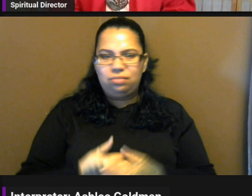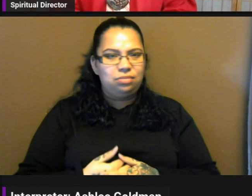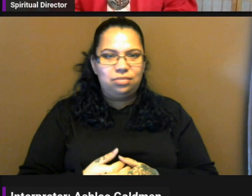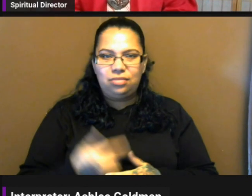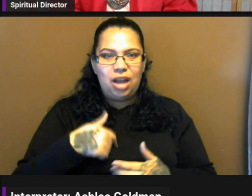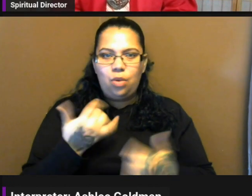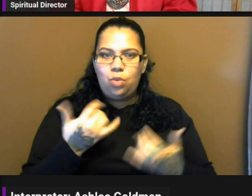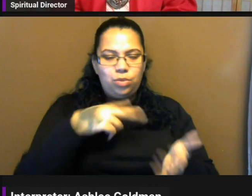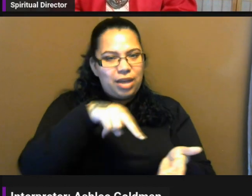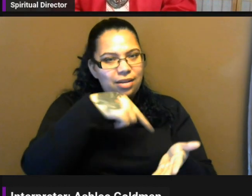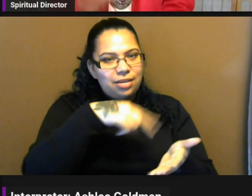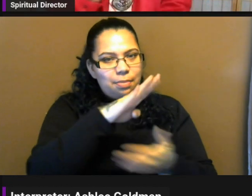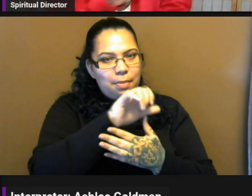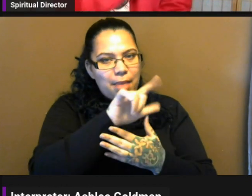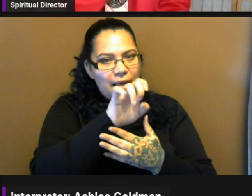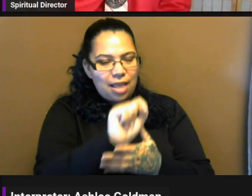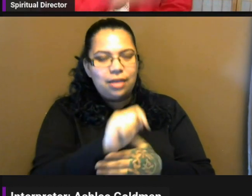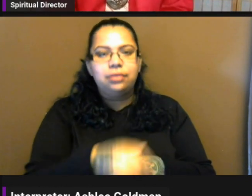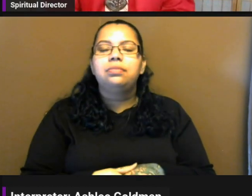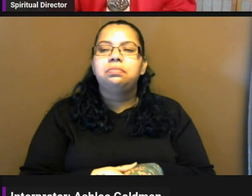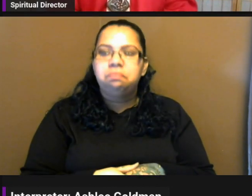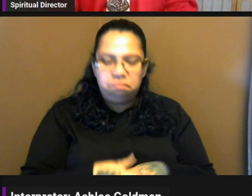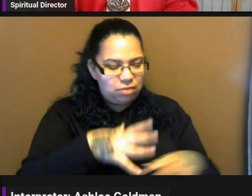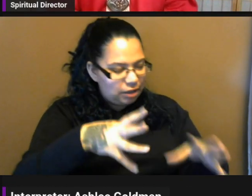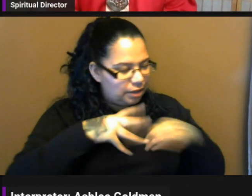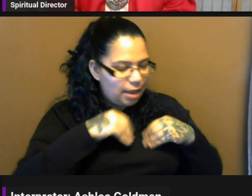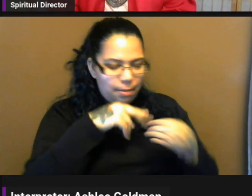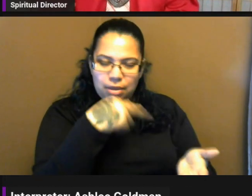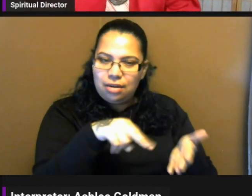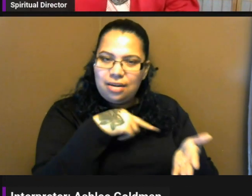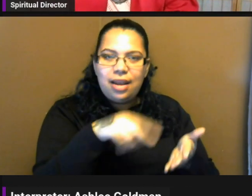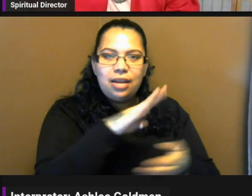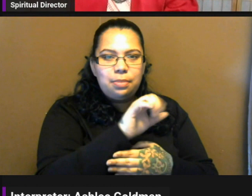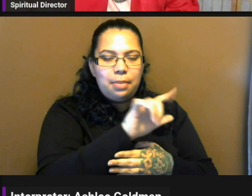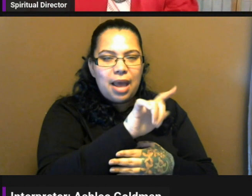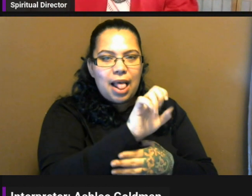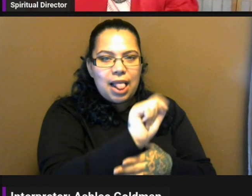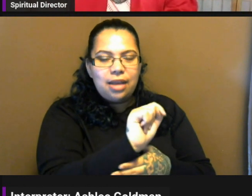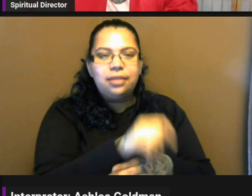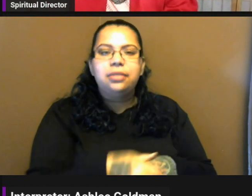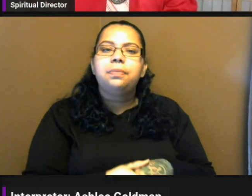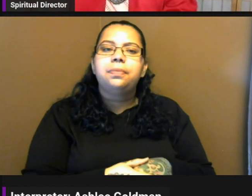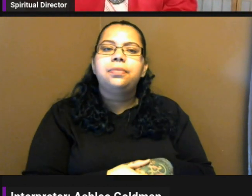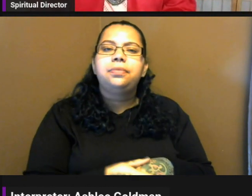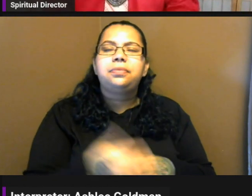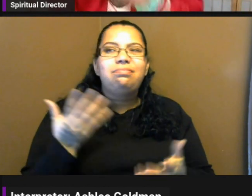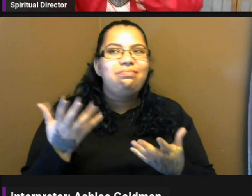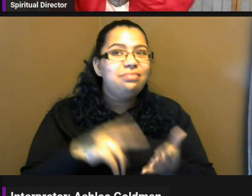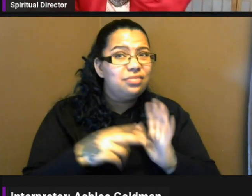I want to do ballet. Then embrace ballet. Now, does that mean that there's not going to be